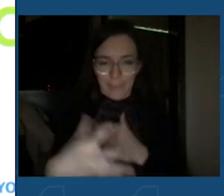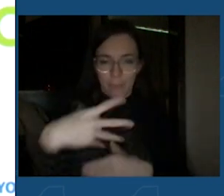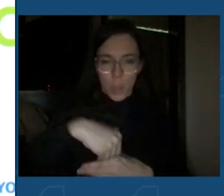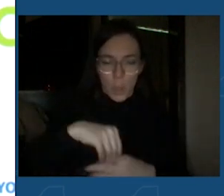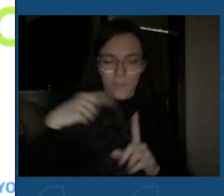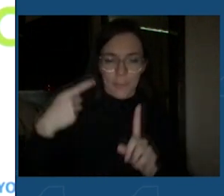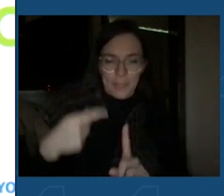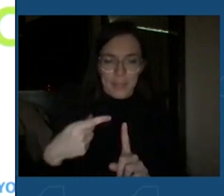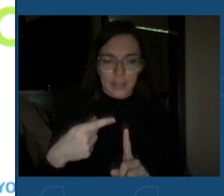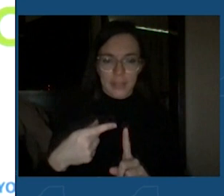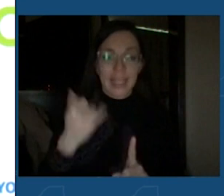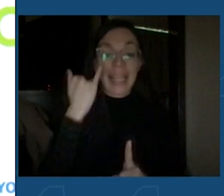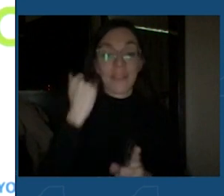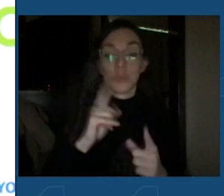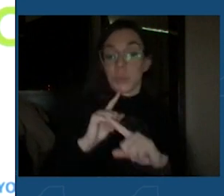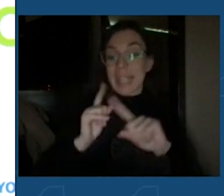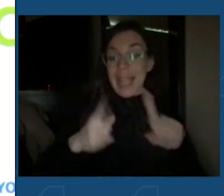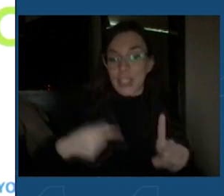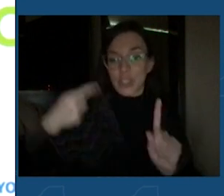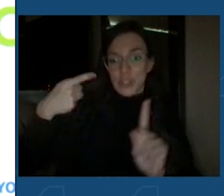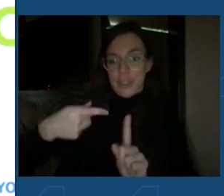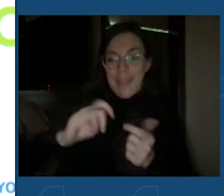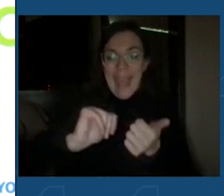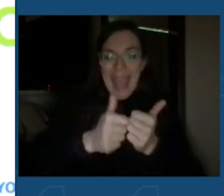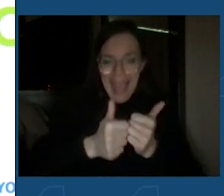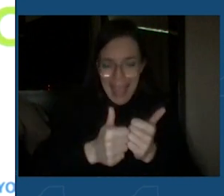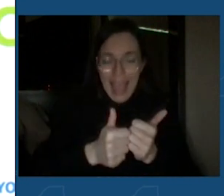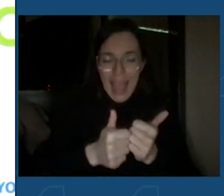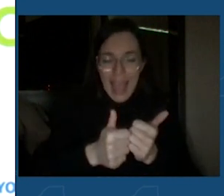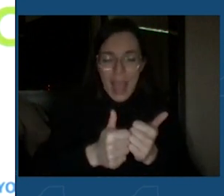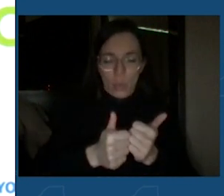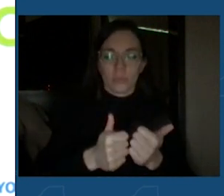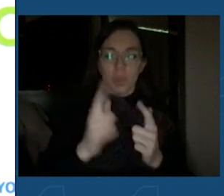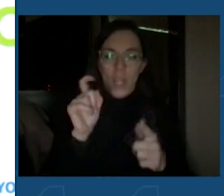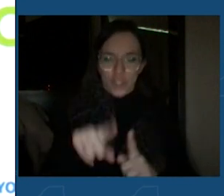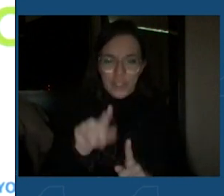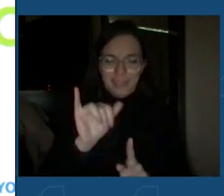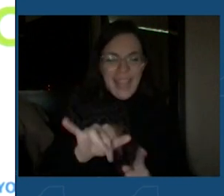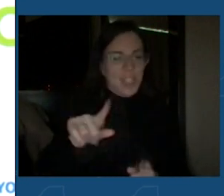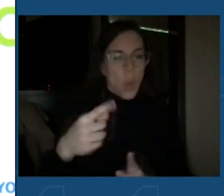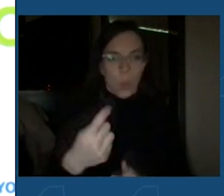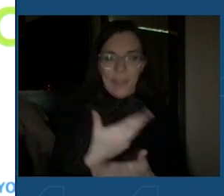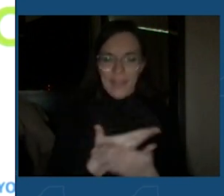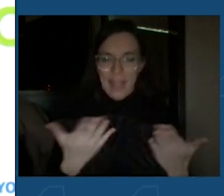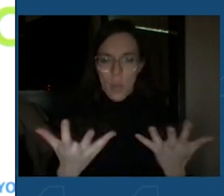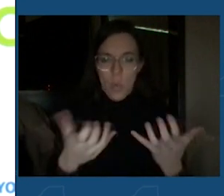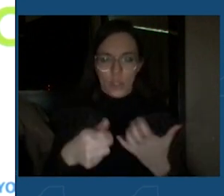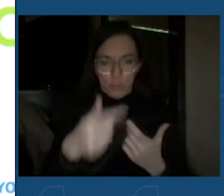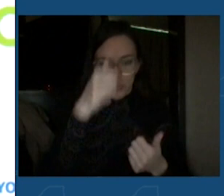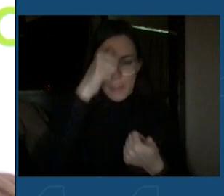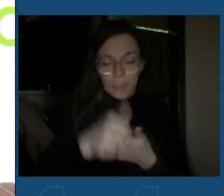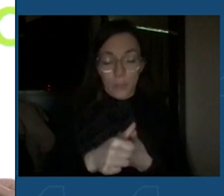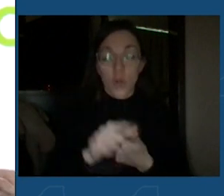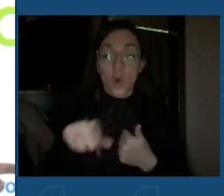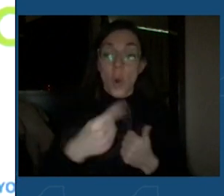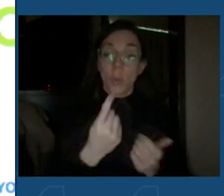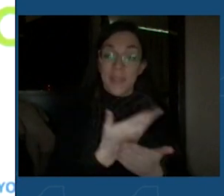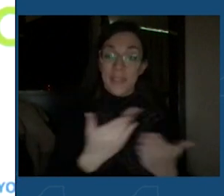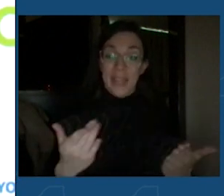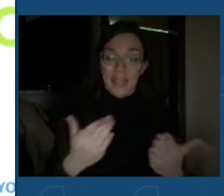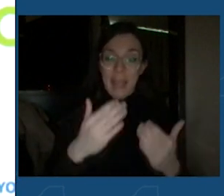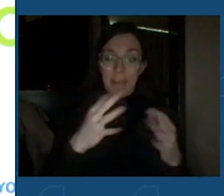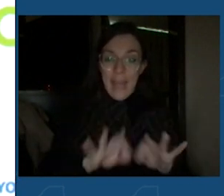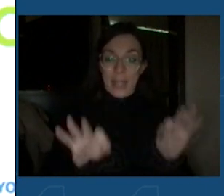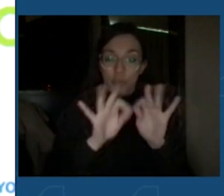the how questions, that's the only thing I want you to remember. The only thing that really matters now is, are we going to take this